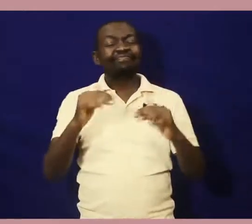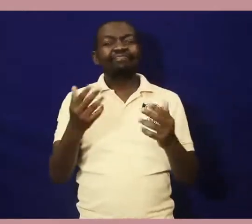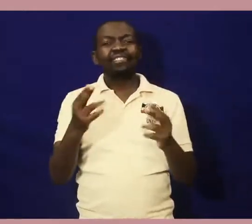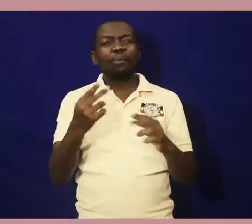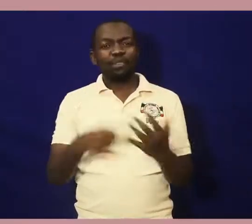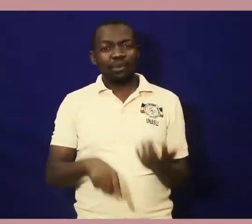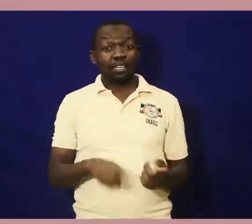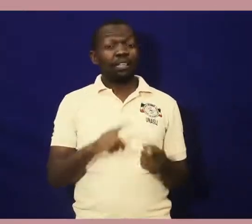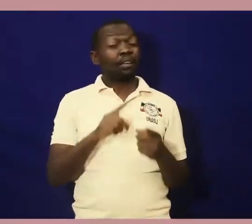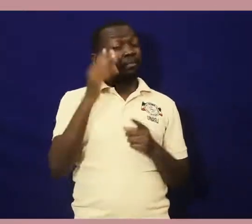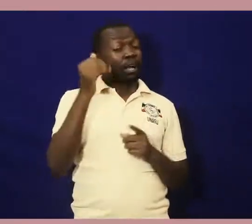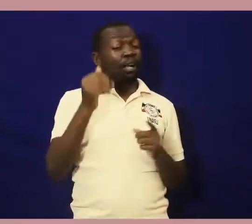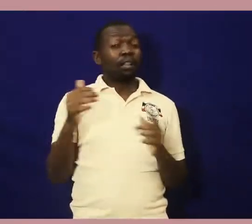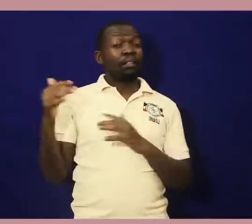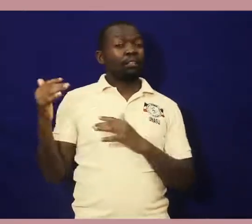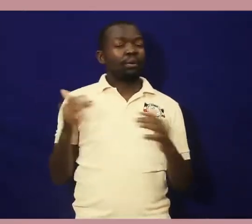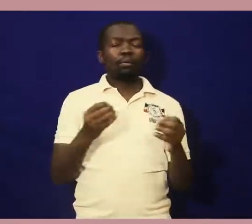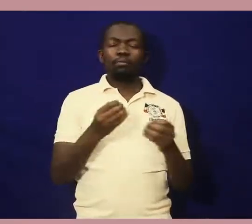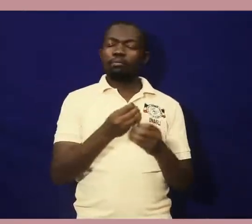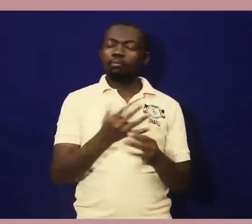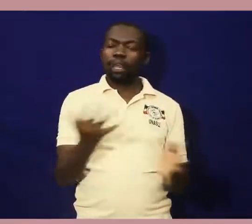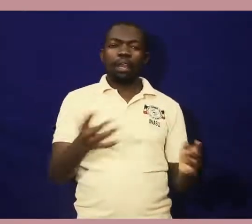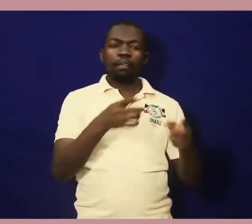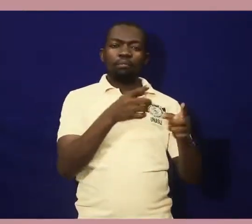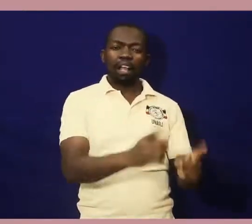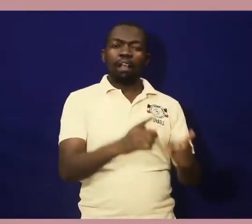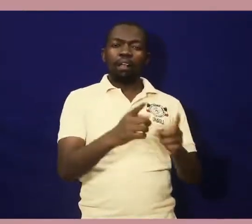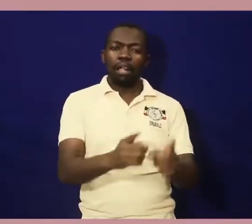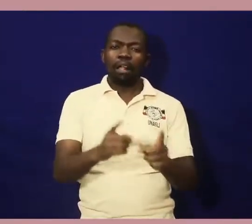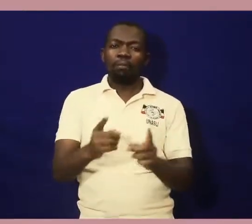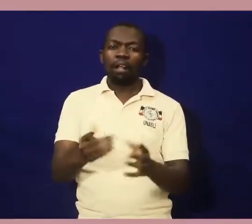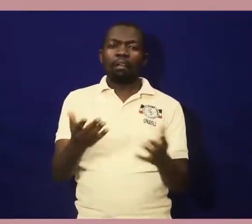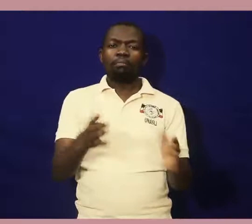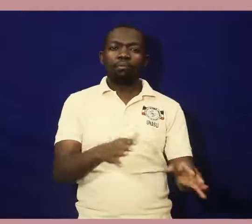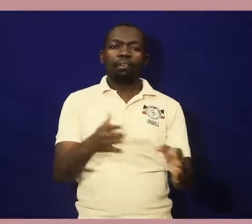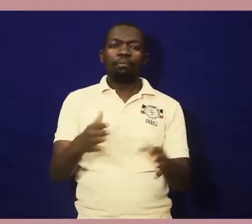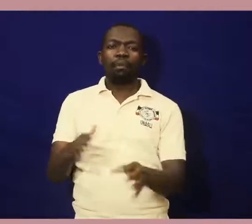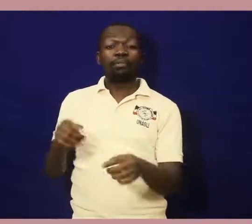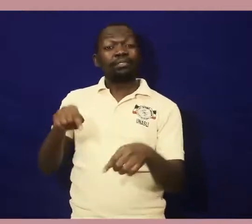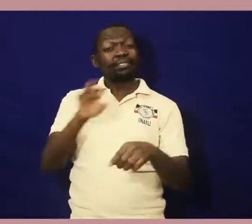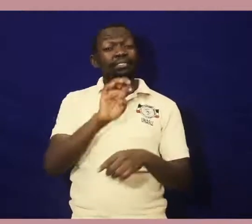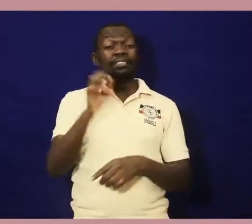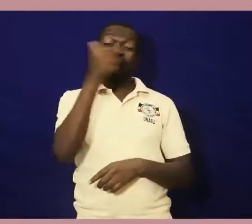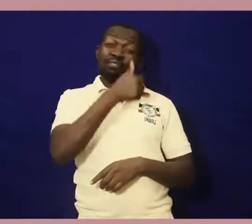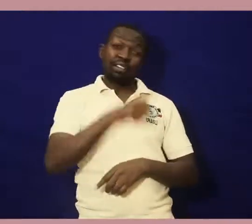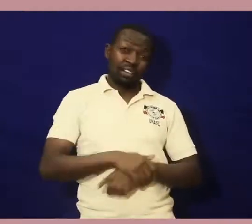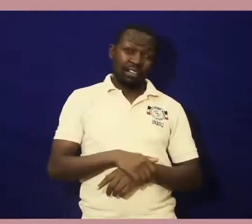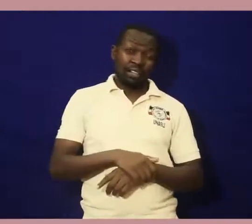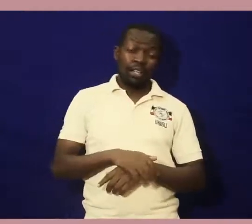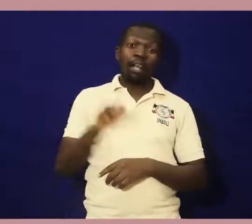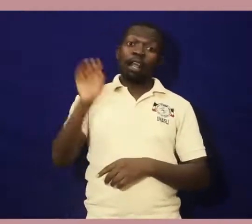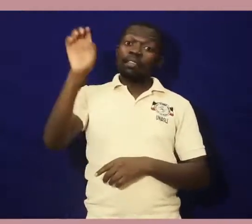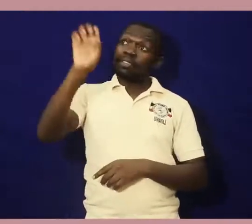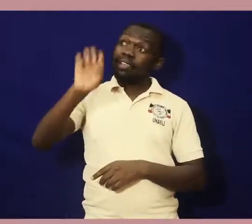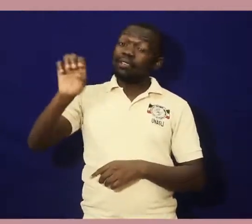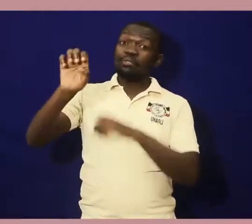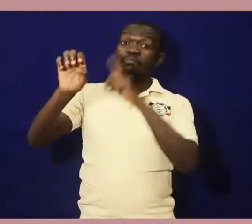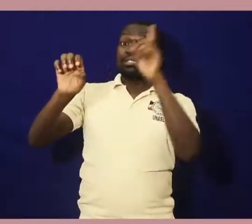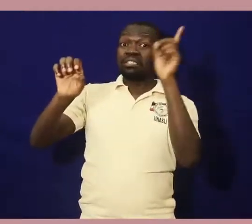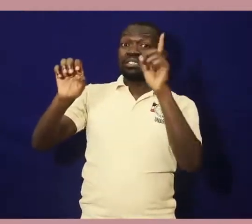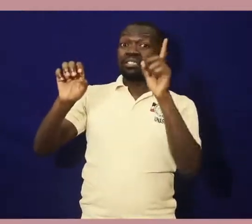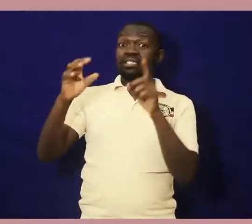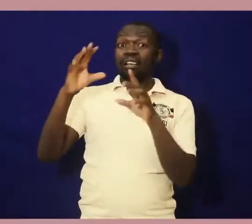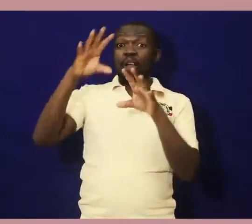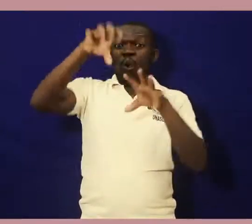The war, of course, led to many deaths in East Africa. The European colonial powers did not have